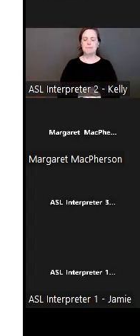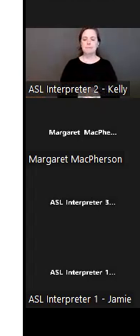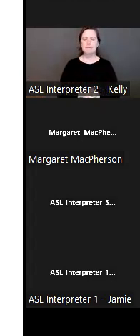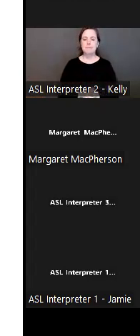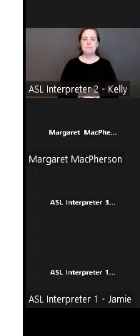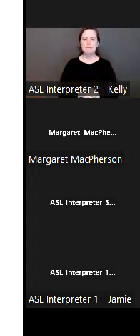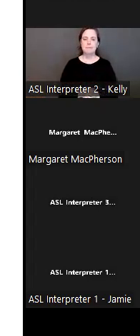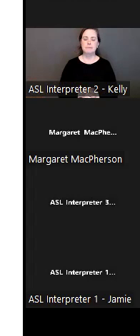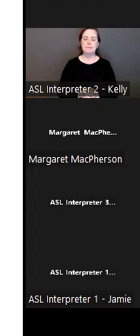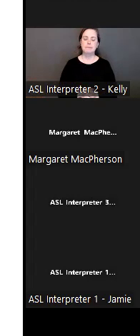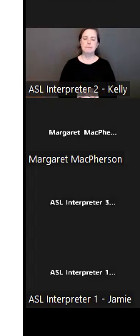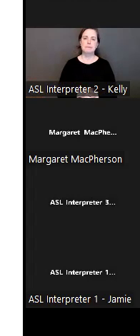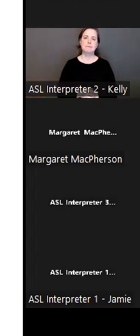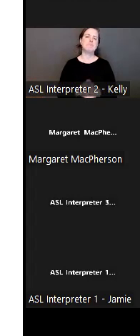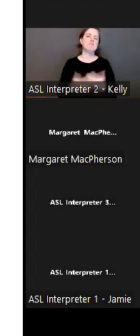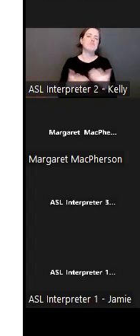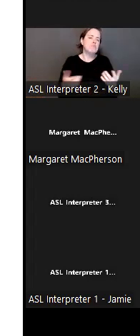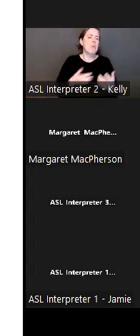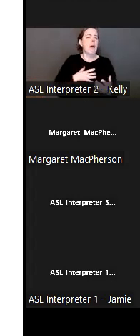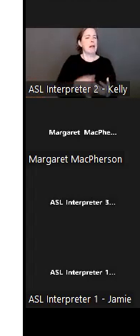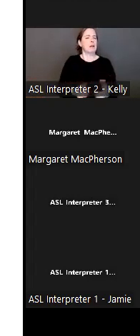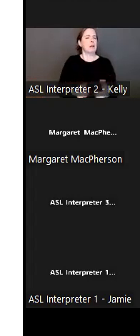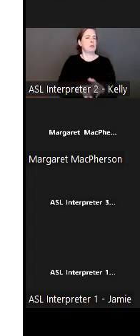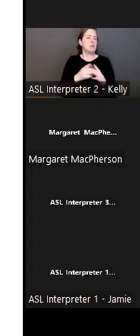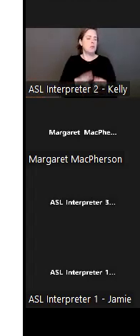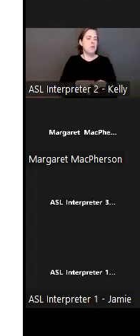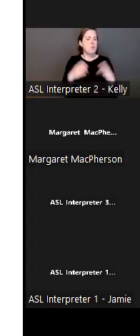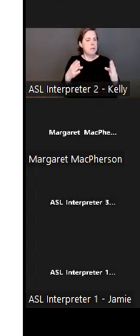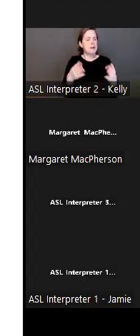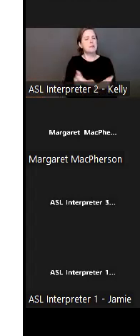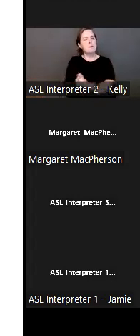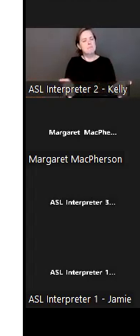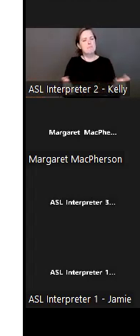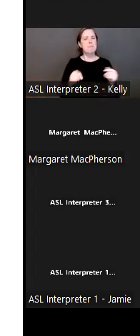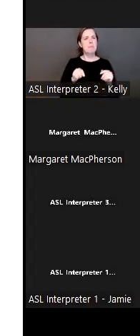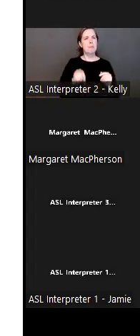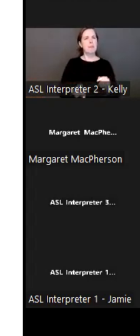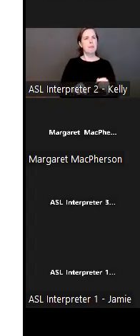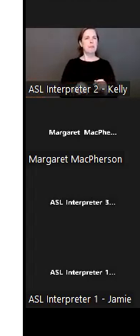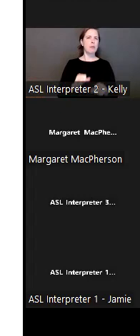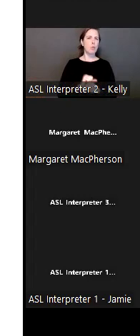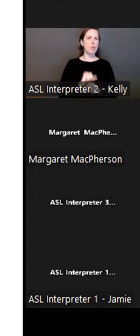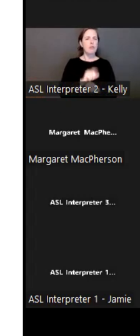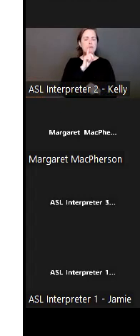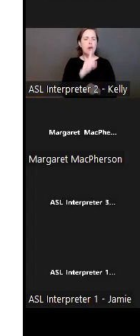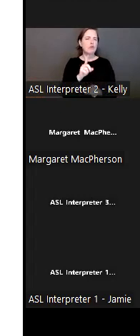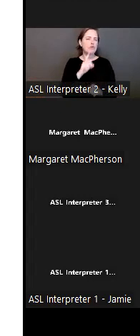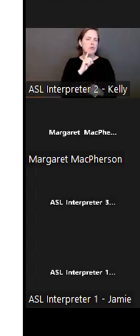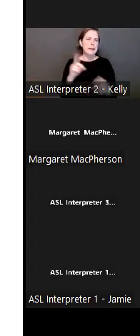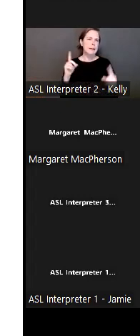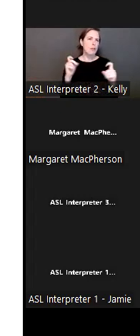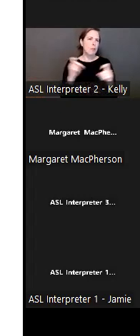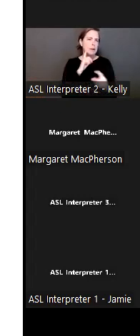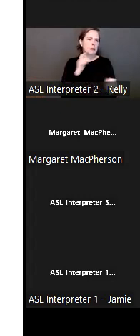while this work is not particularly complicated in the sense of reorienting yourself to being trauma and violence informed, it's not